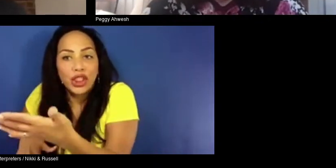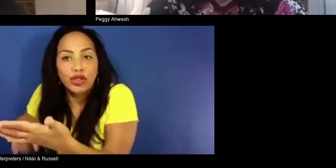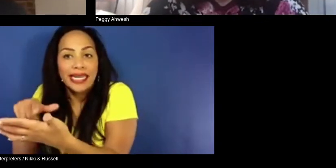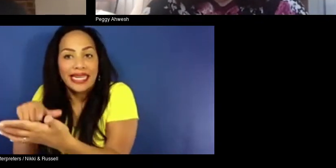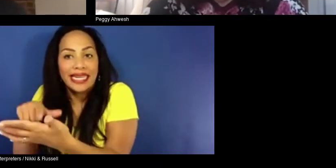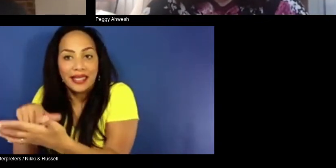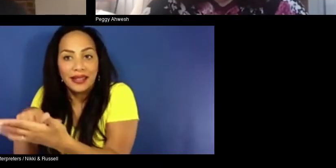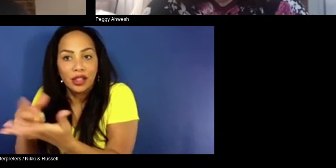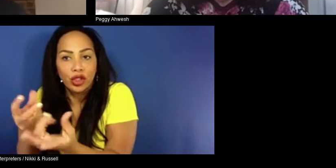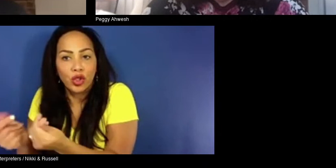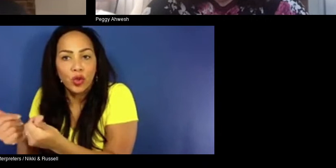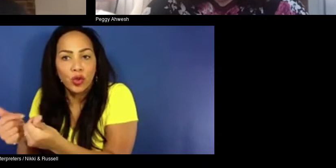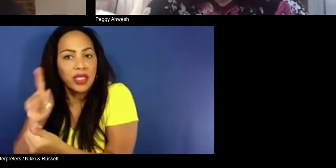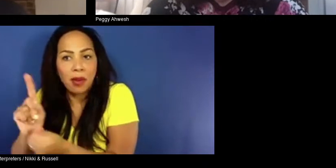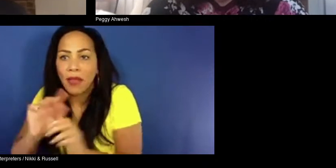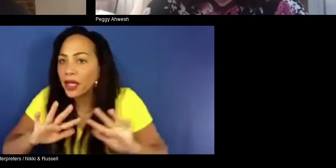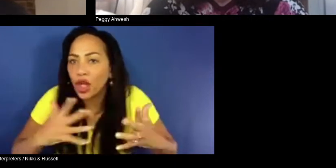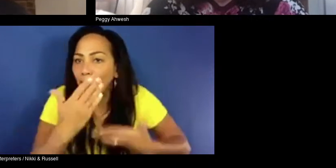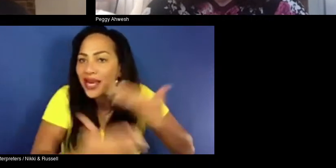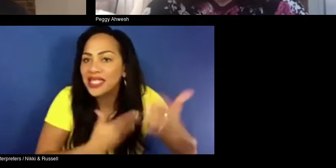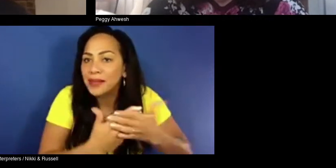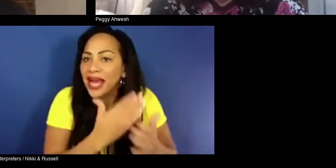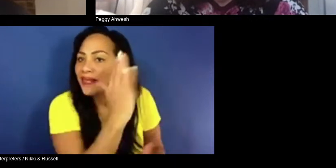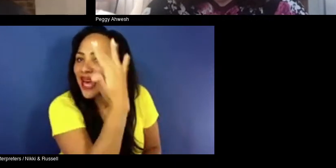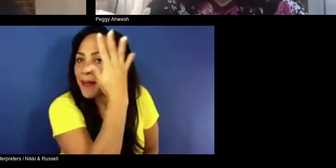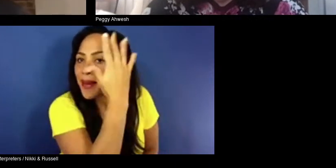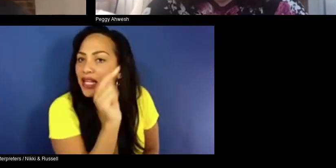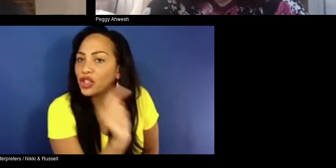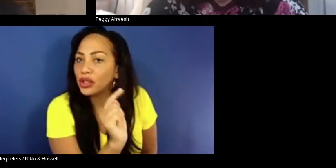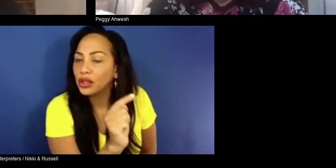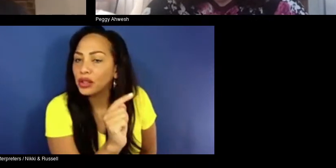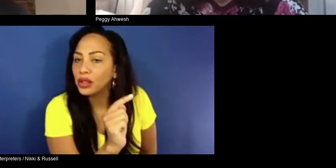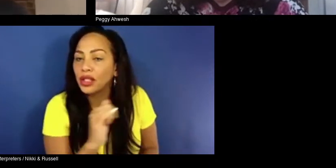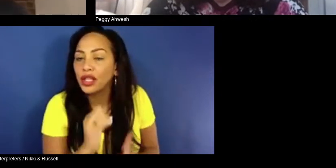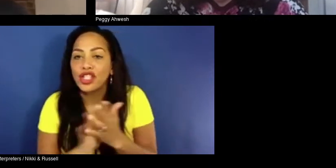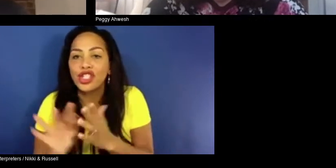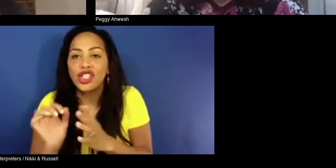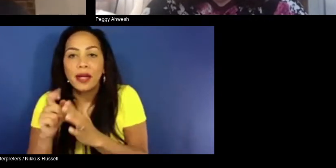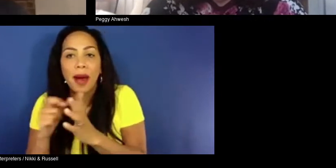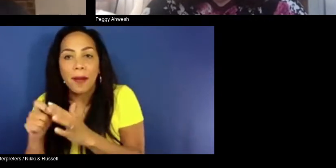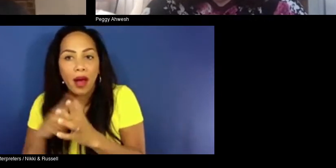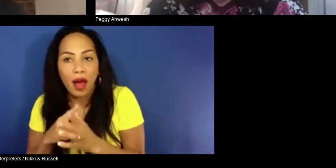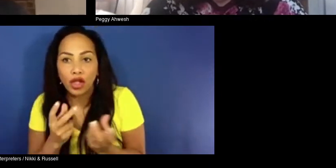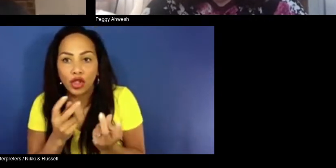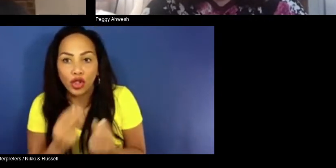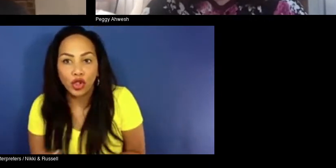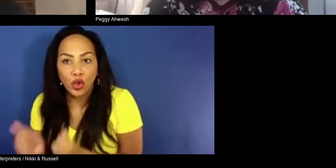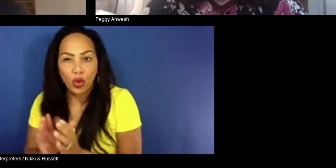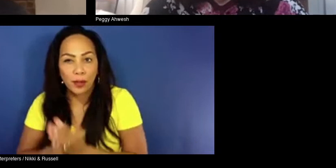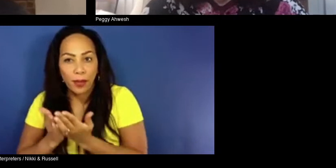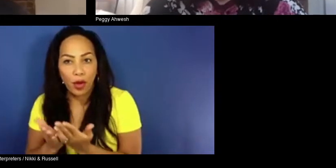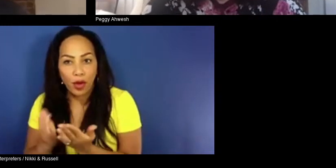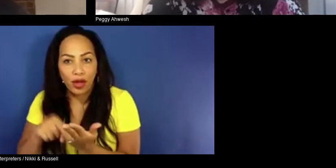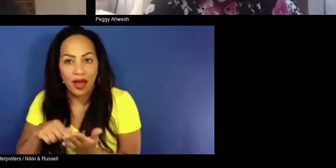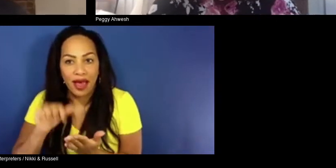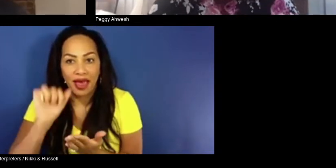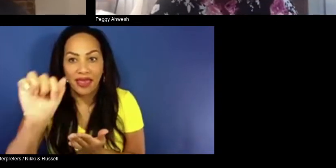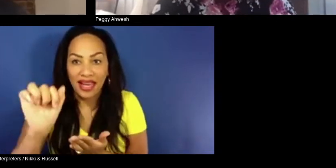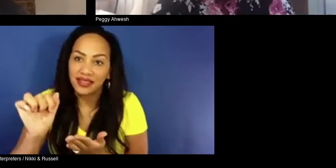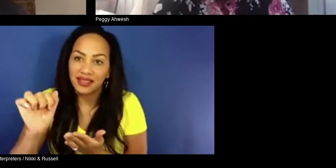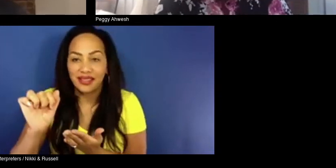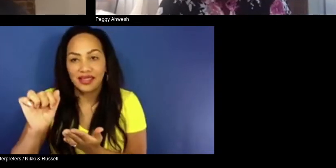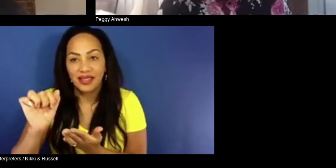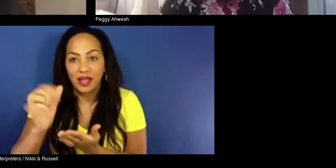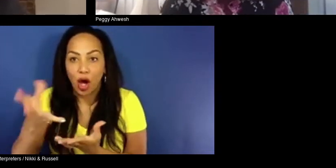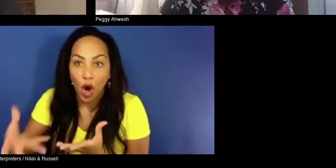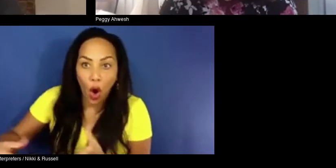image. But then you have the She Puppet source book, which is this sort of compilation of all of your research